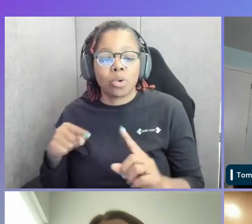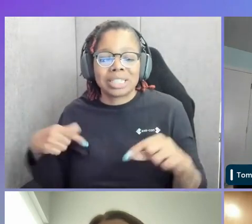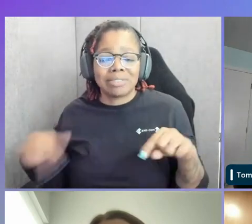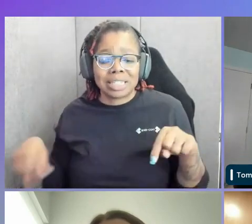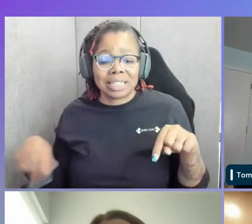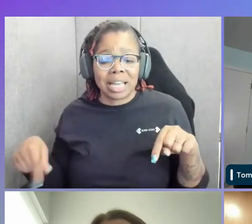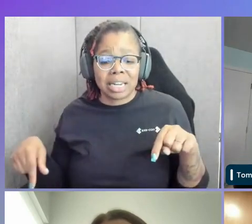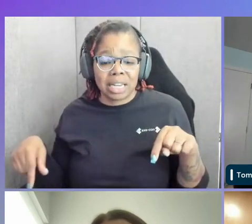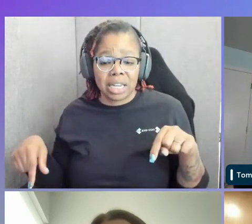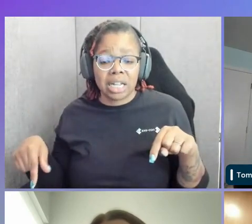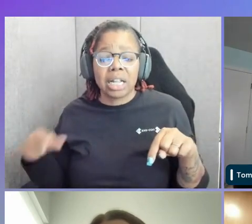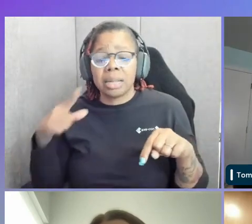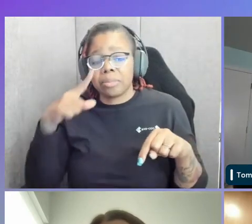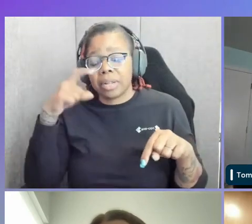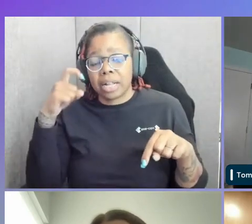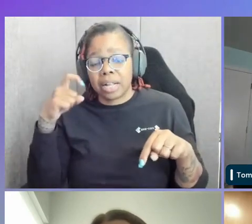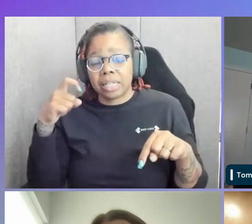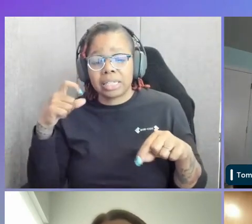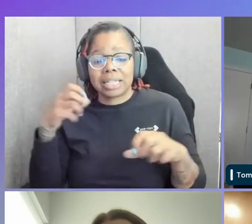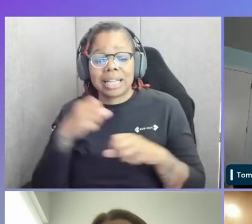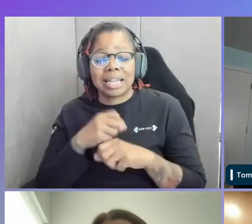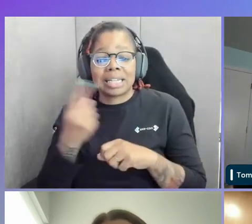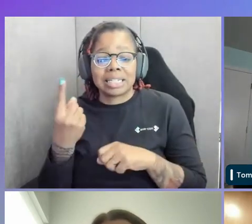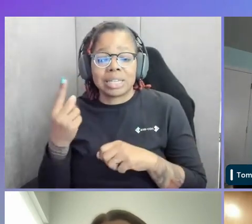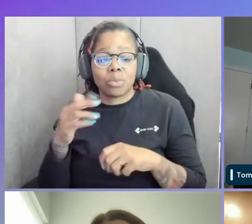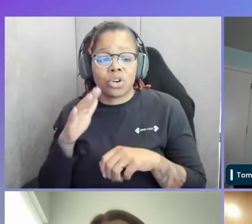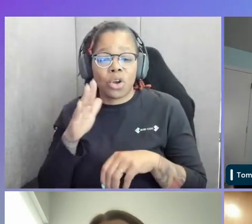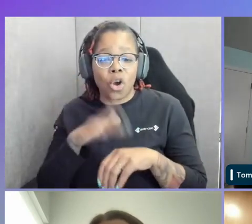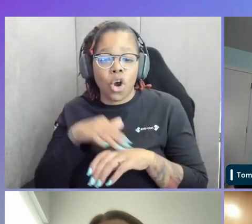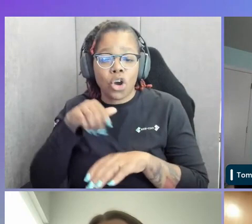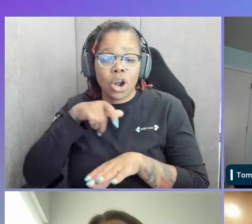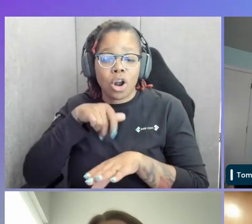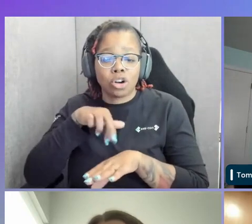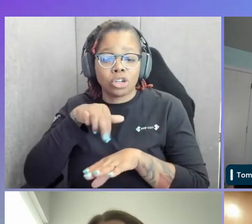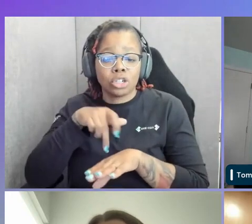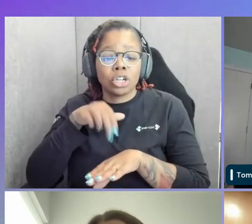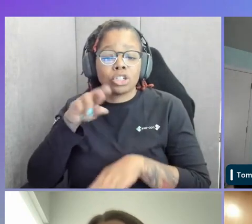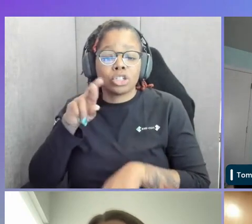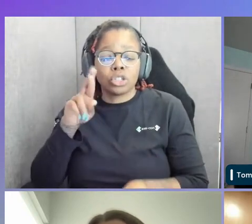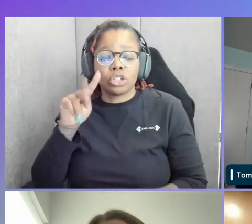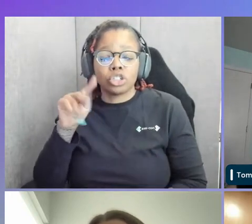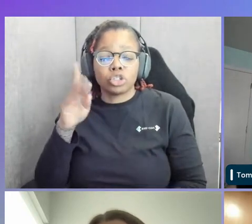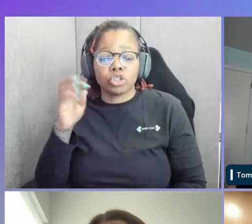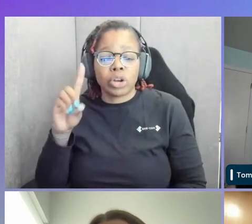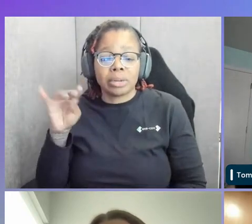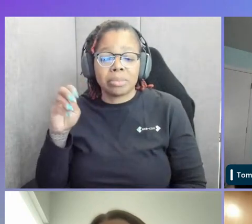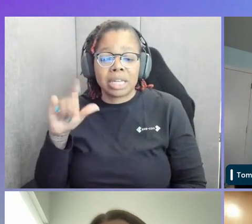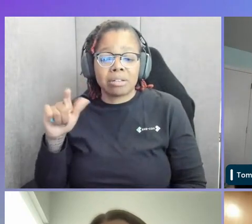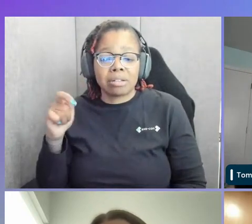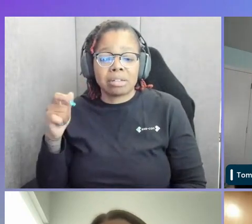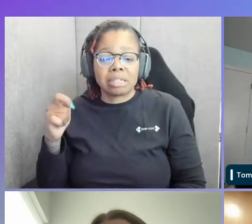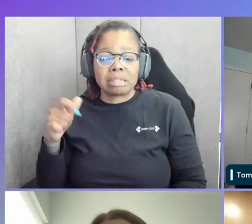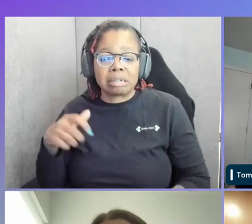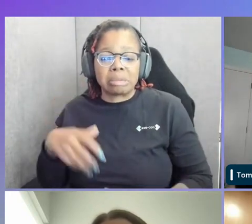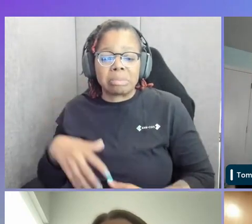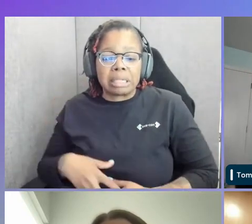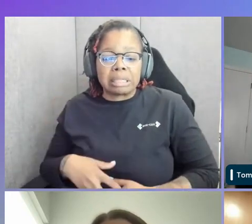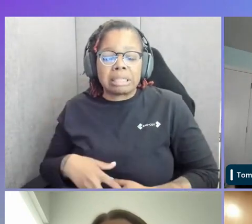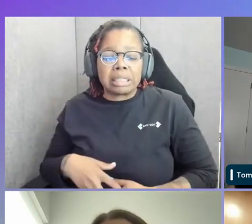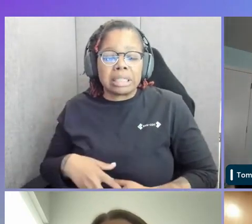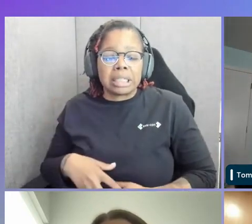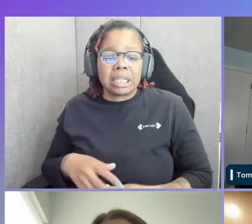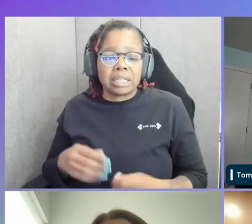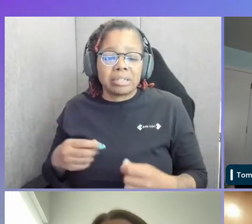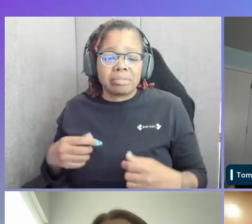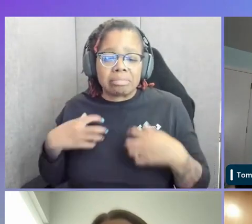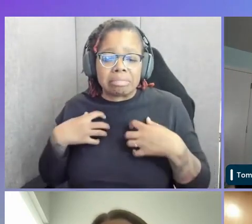anxiety because getting someone on a treadmill just inherently is a little makes my stomach drop sometimes of, are we